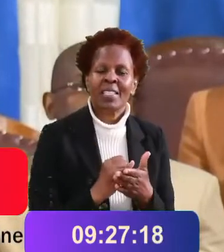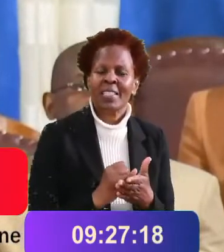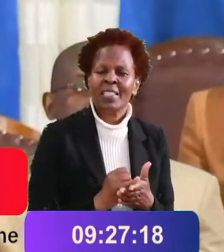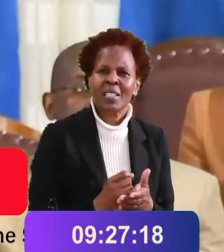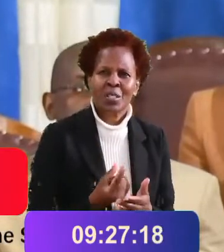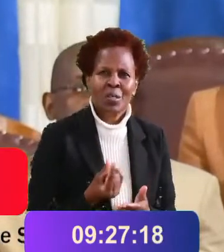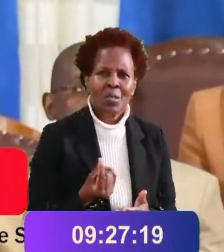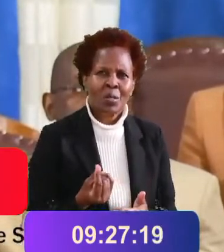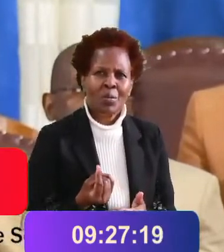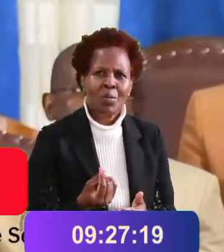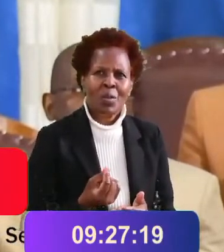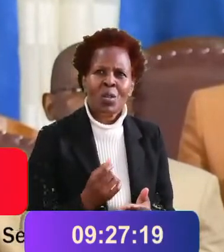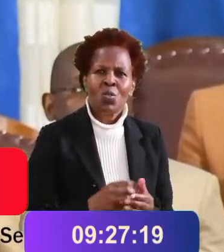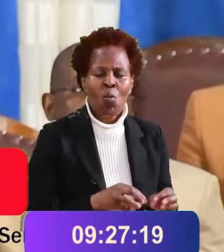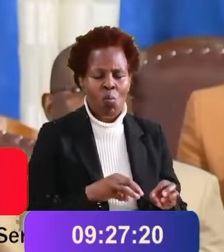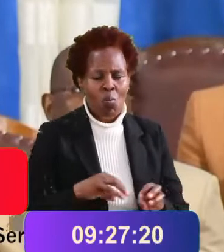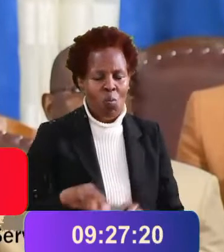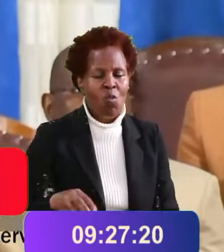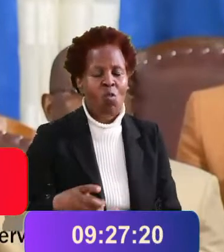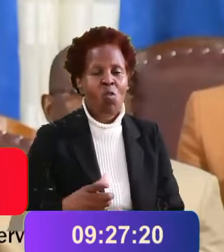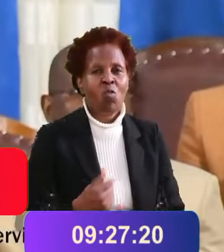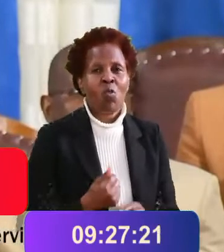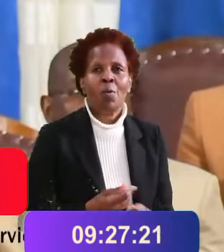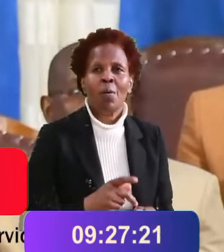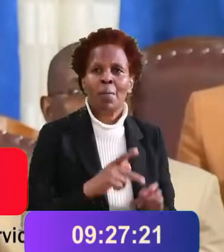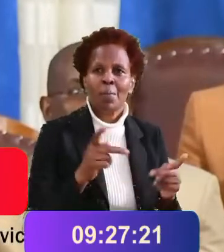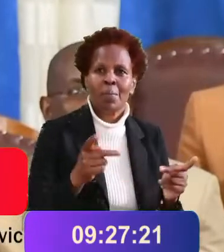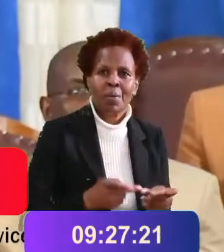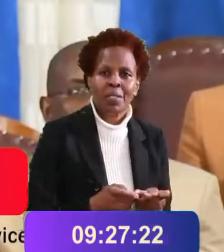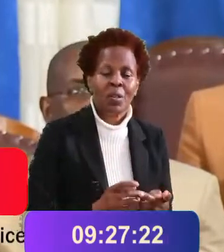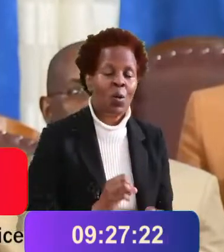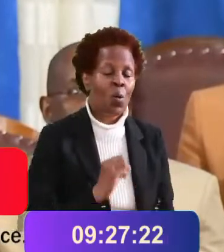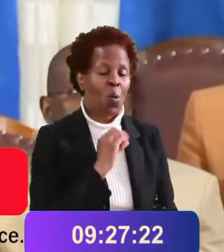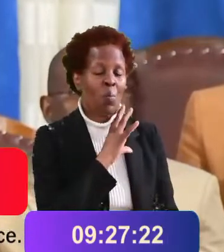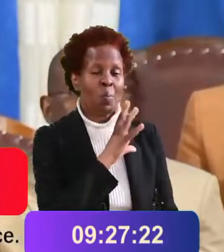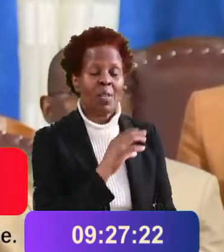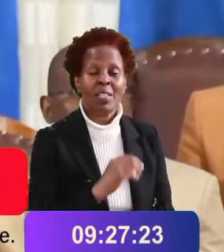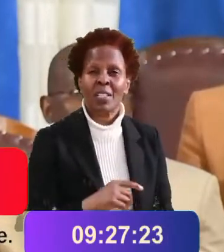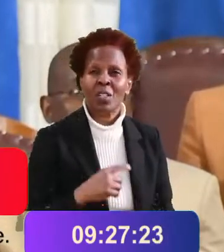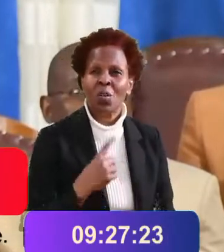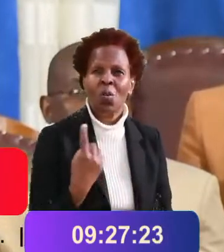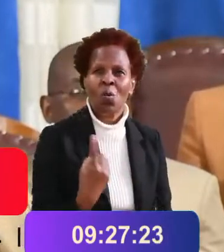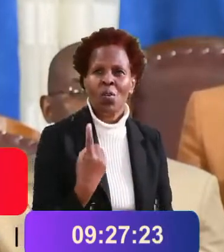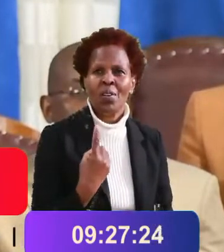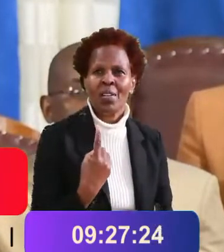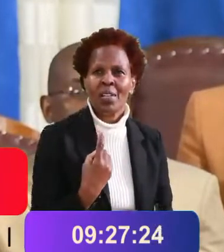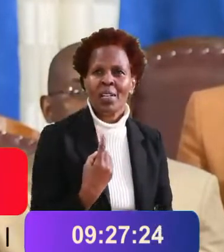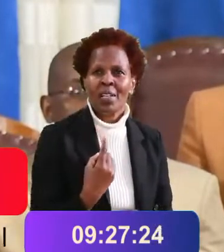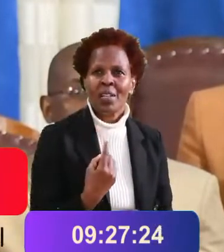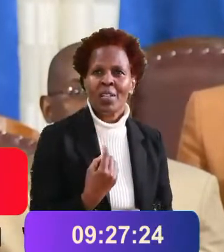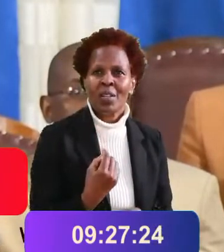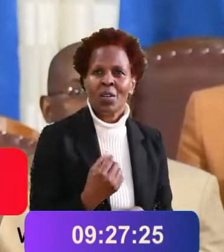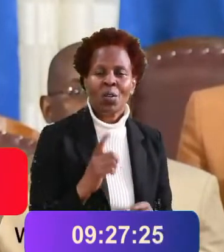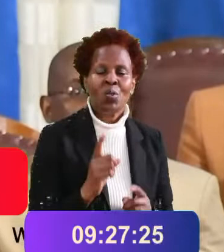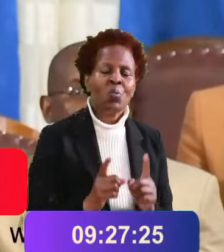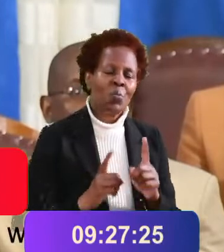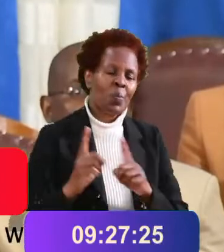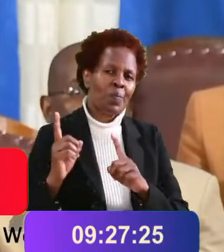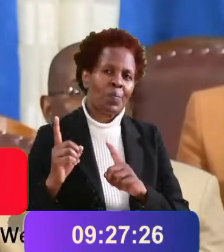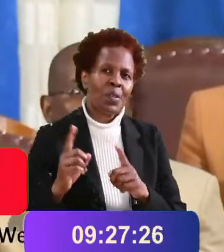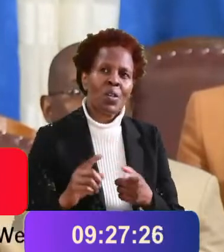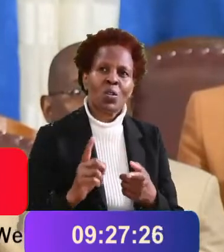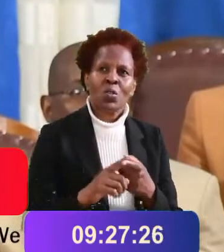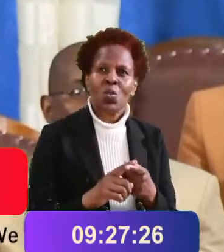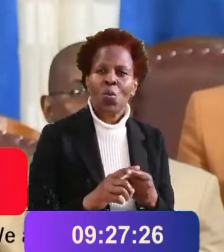this again. To move to a place where complaining is only a point on our journey to the